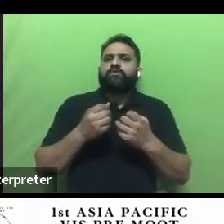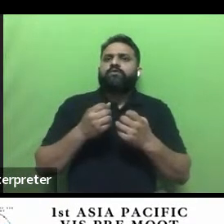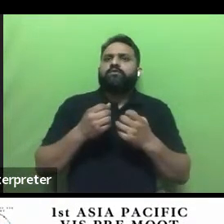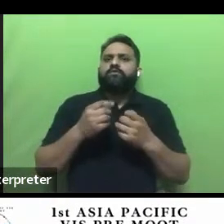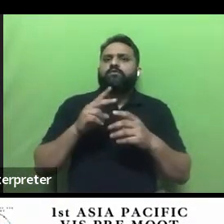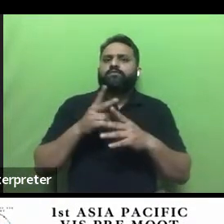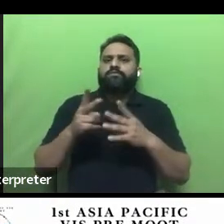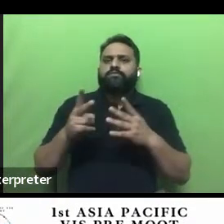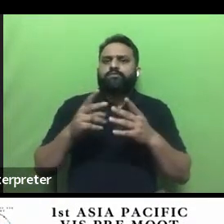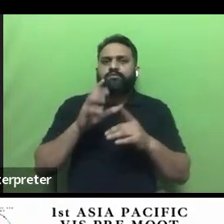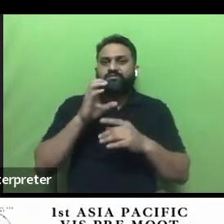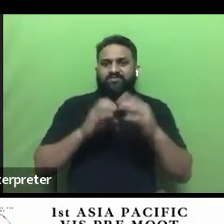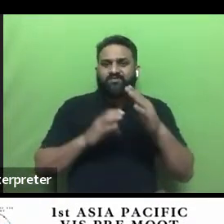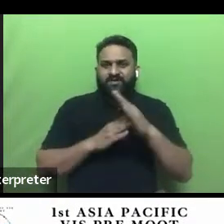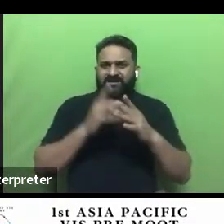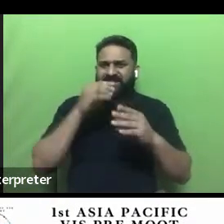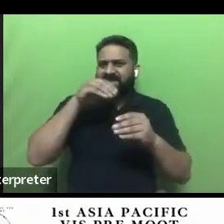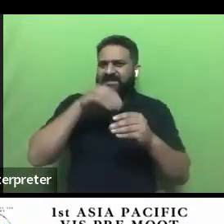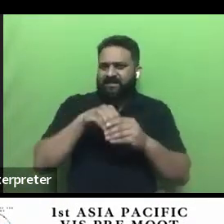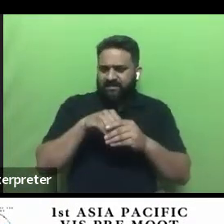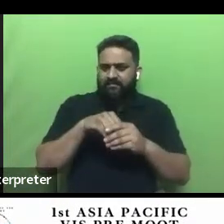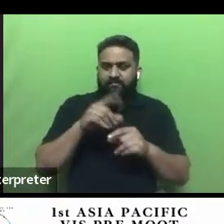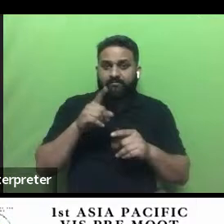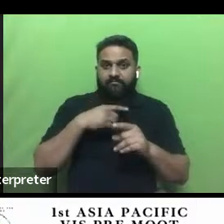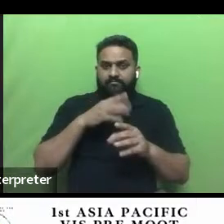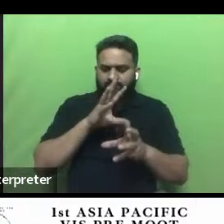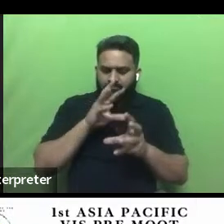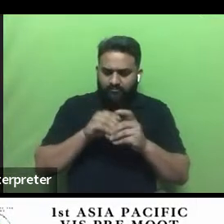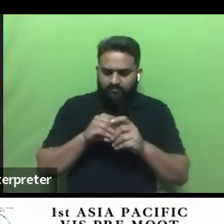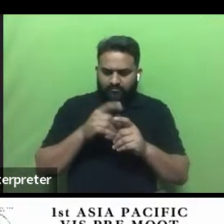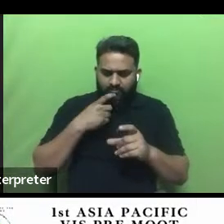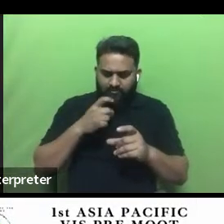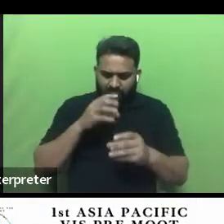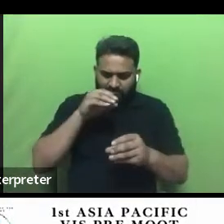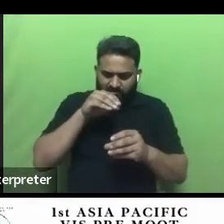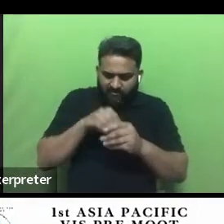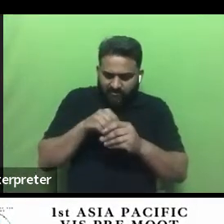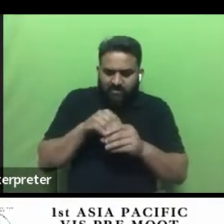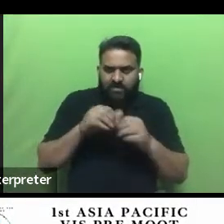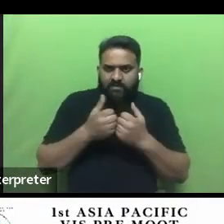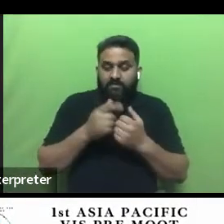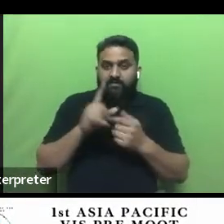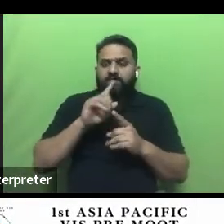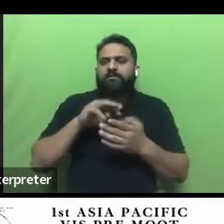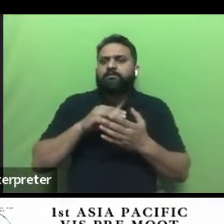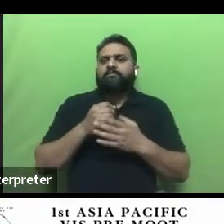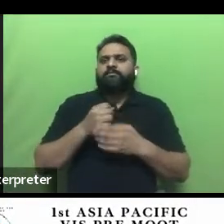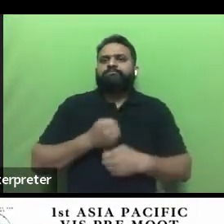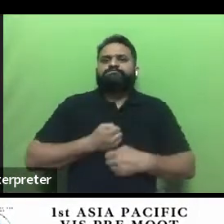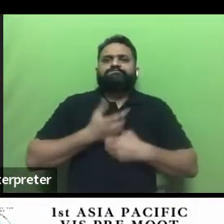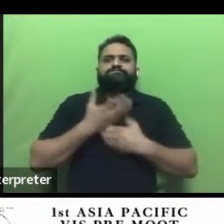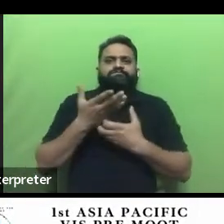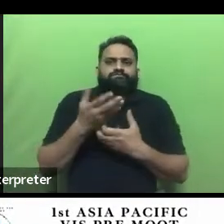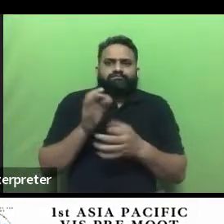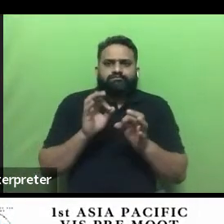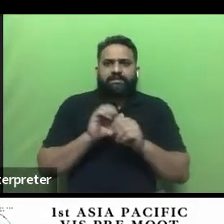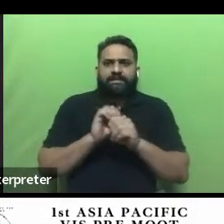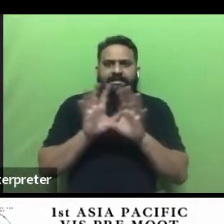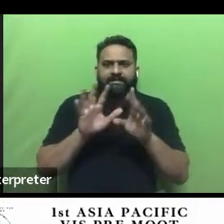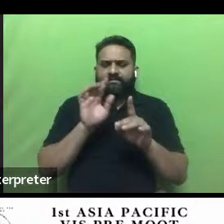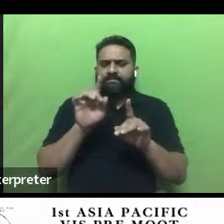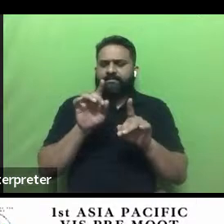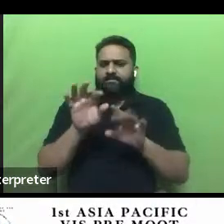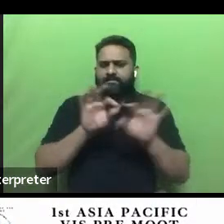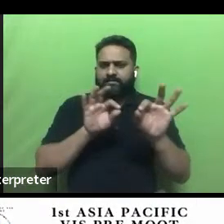main contract will not encompass the arbitration agreement and does not expressly or impliedly select the law applicable to